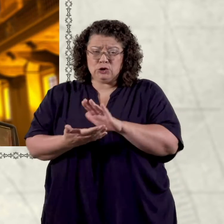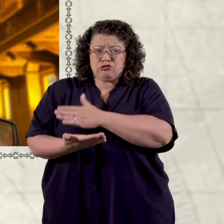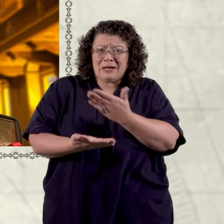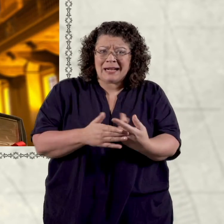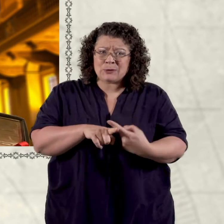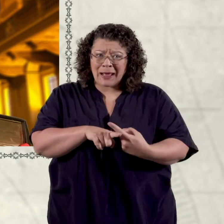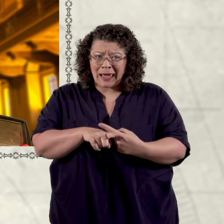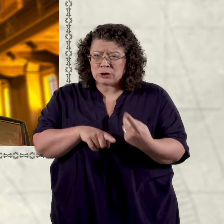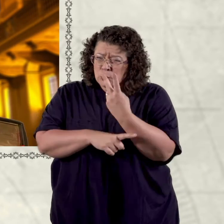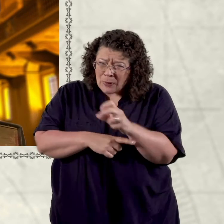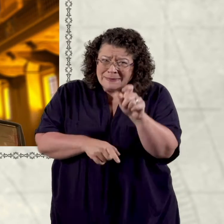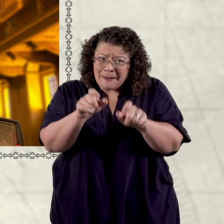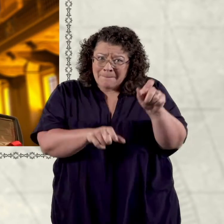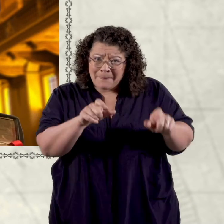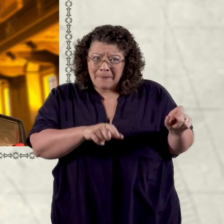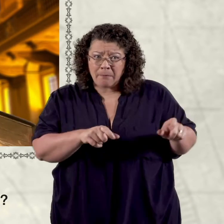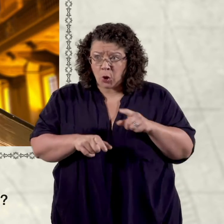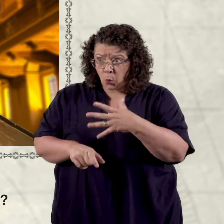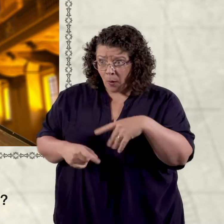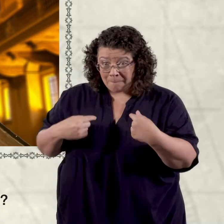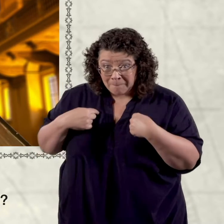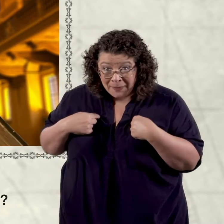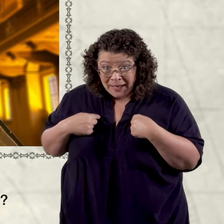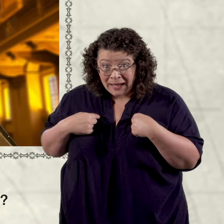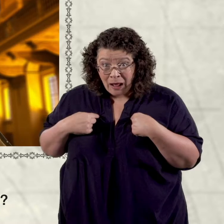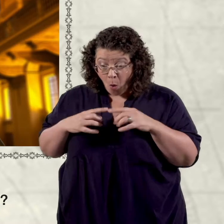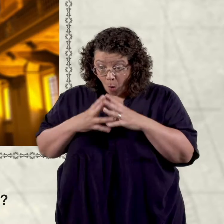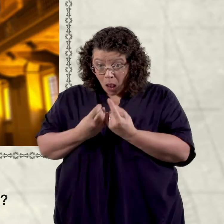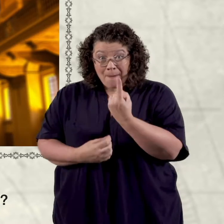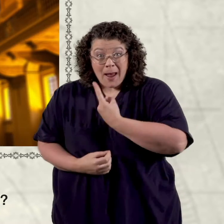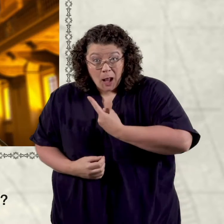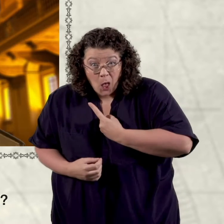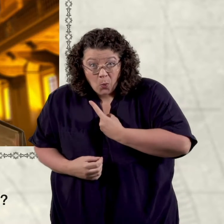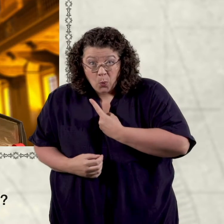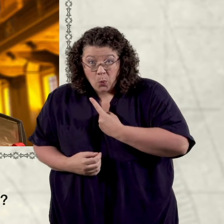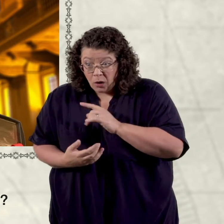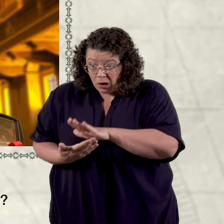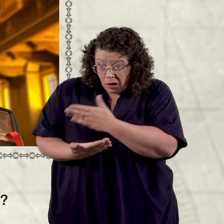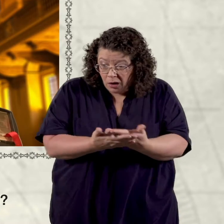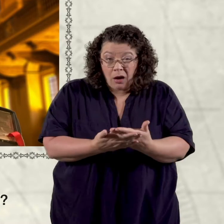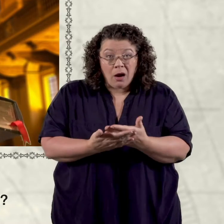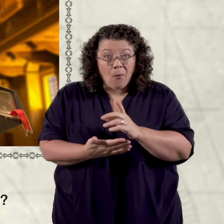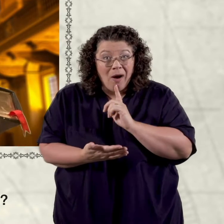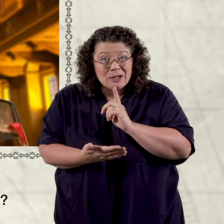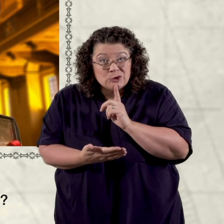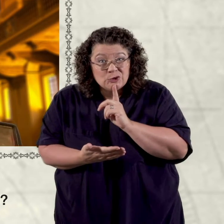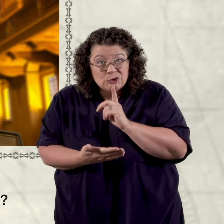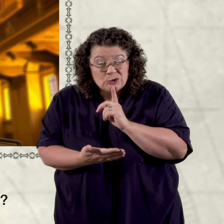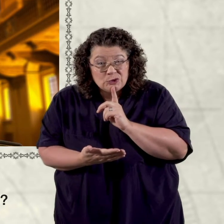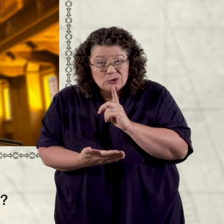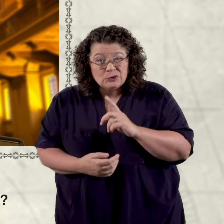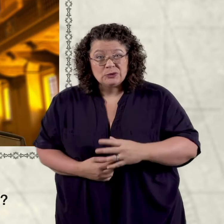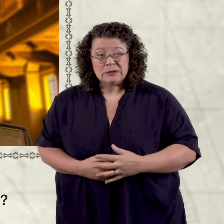took 20 people to do it. Do you want me to translate this all on my own into Cymraeg,